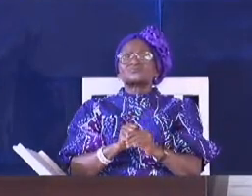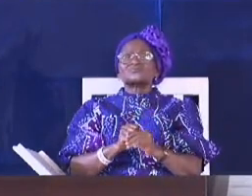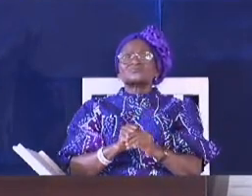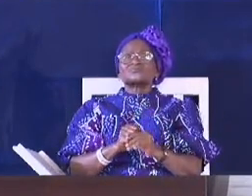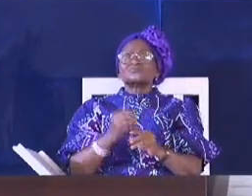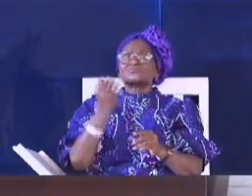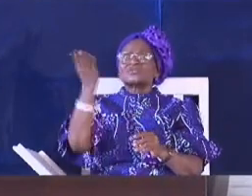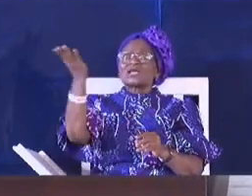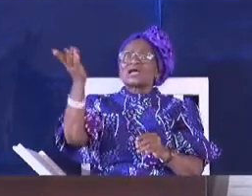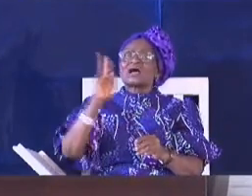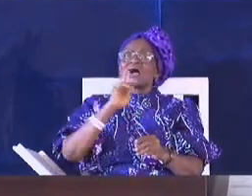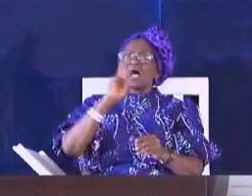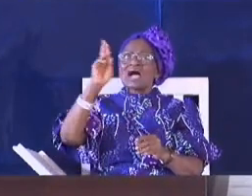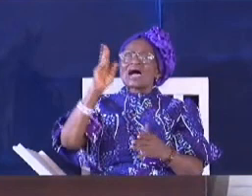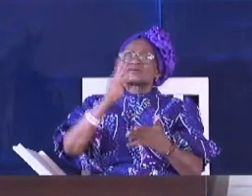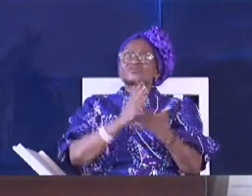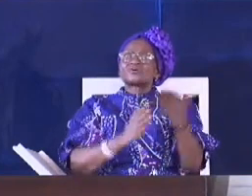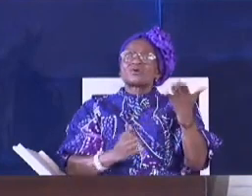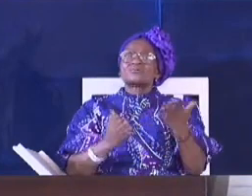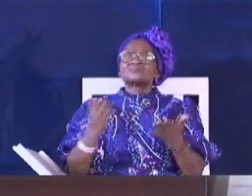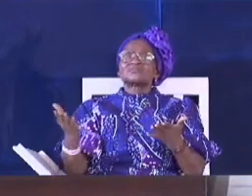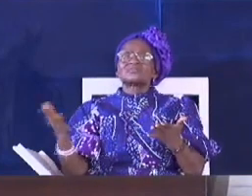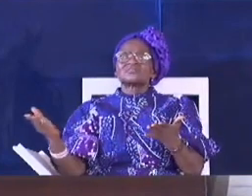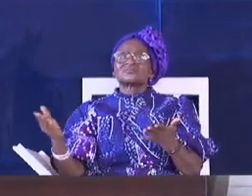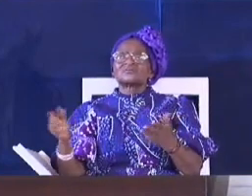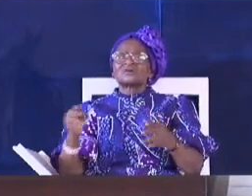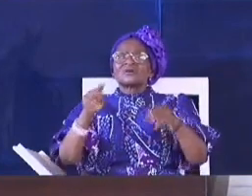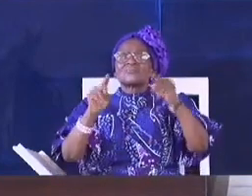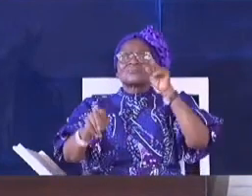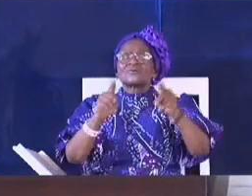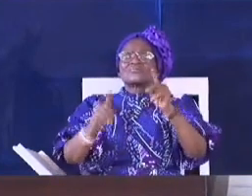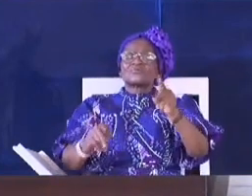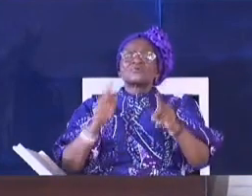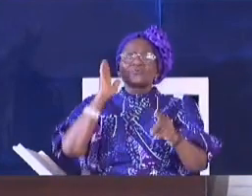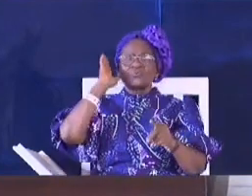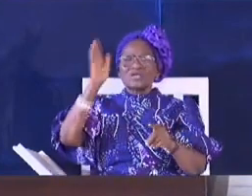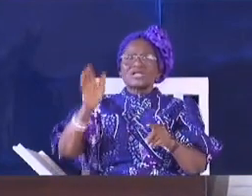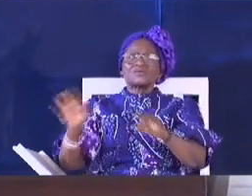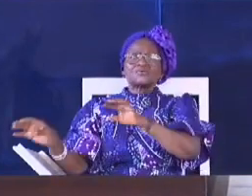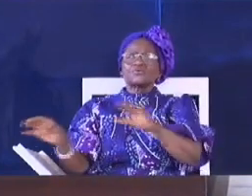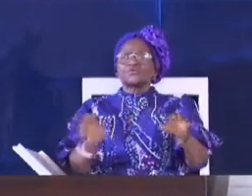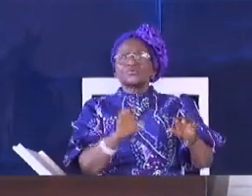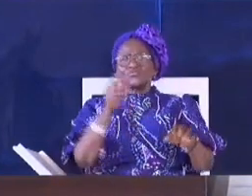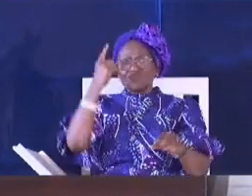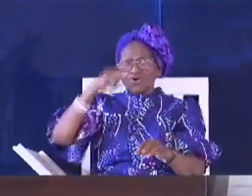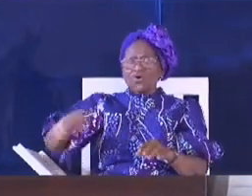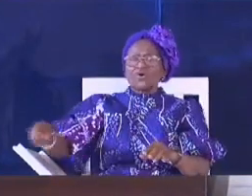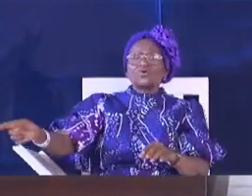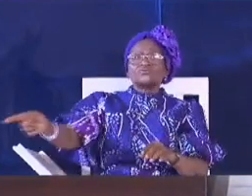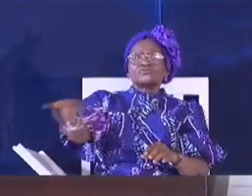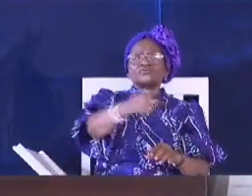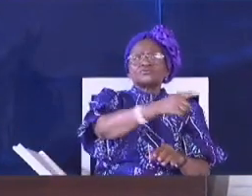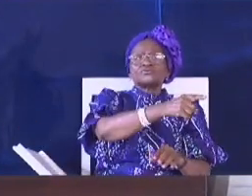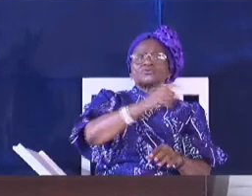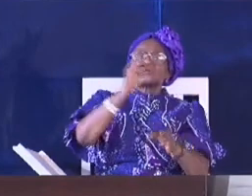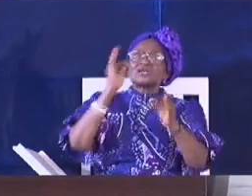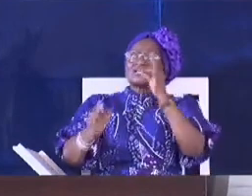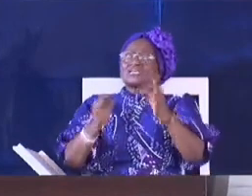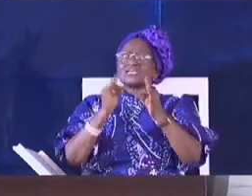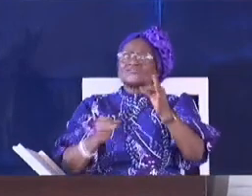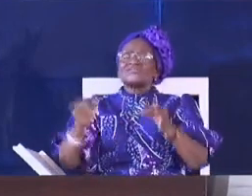There are certain things people will do for you if they know you are a man